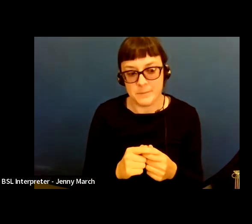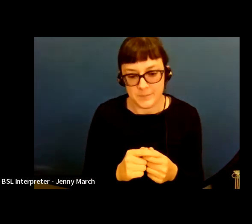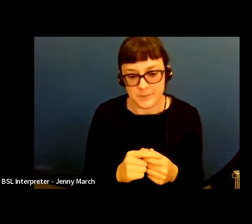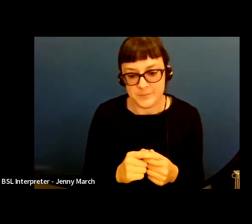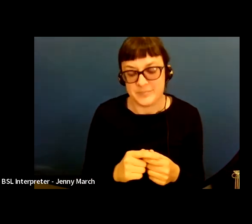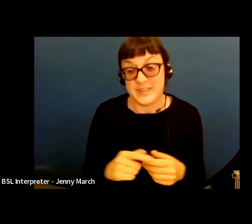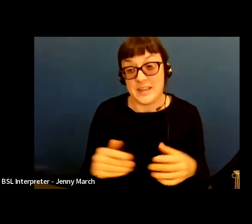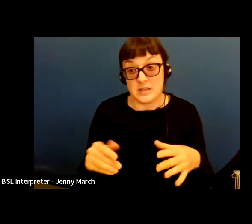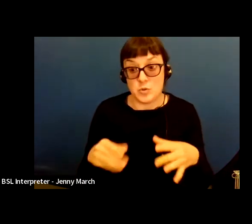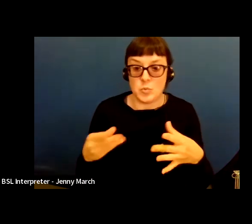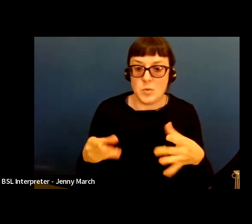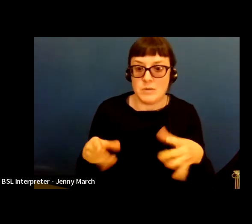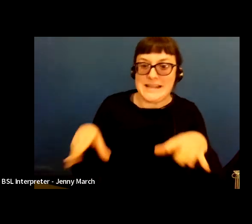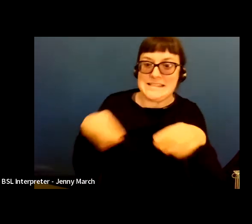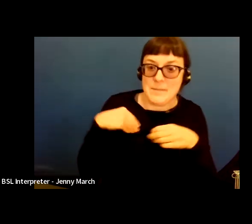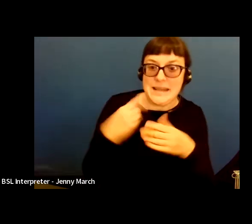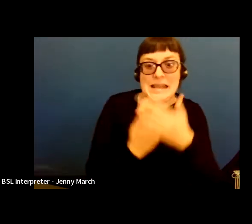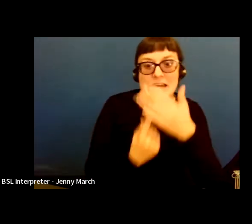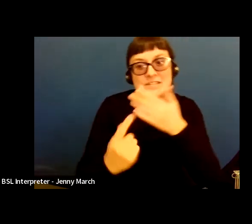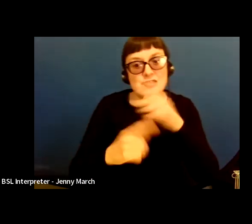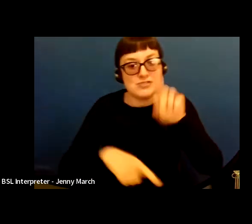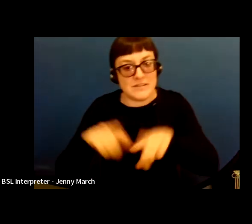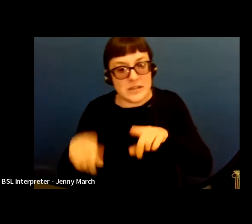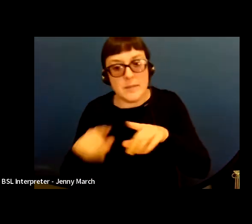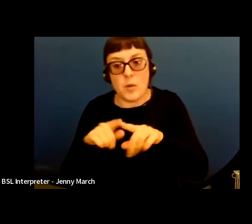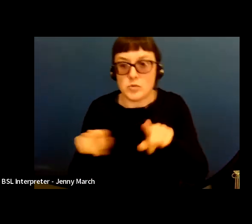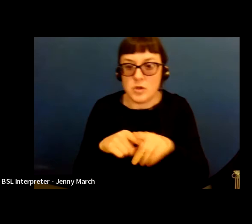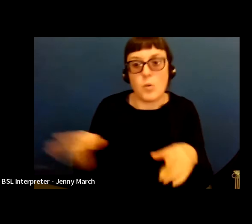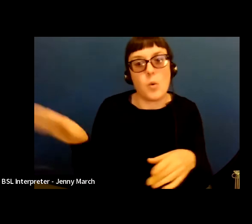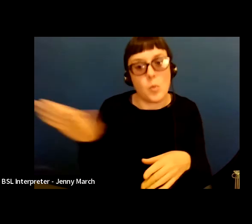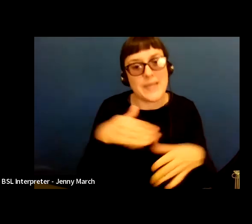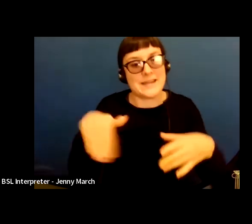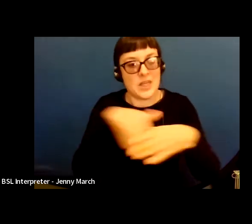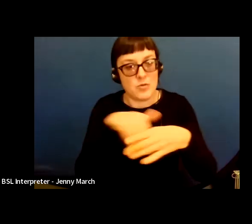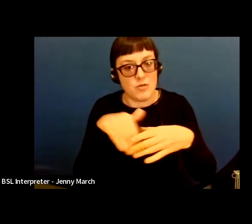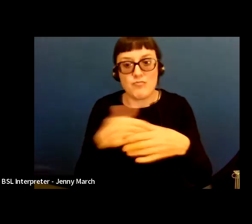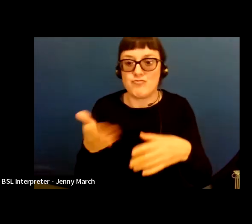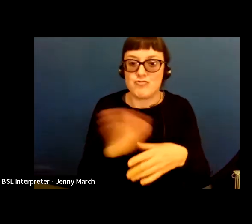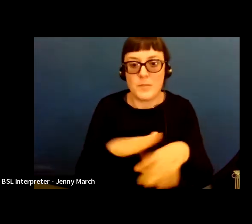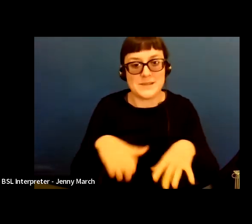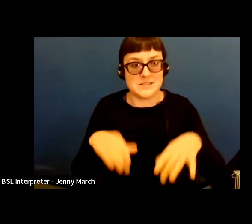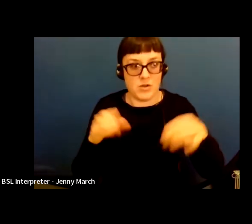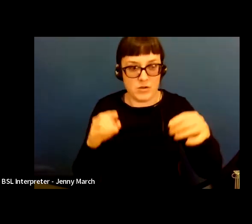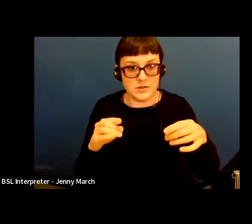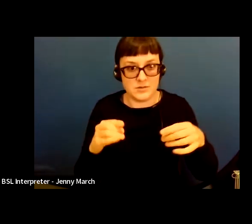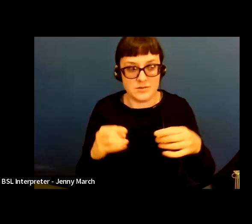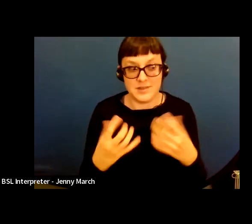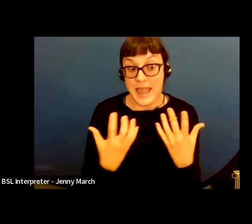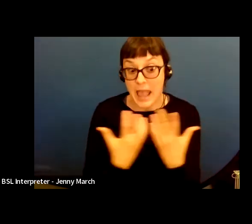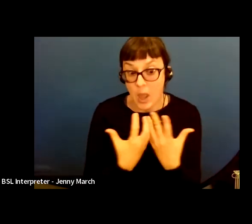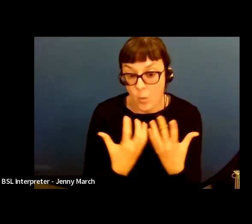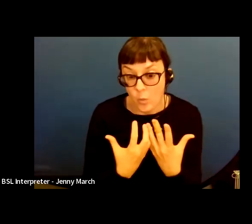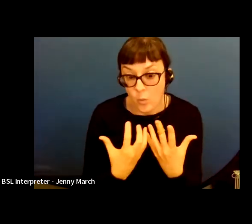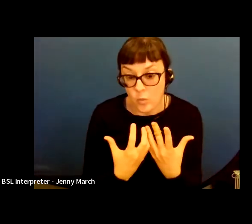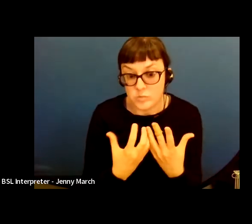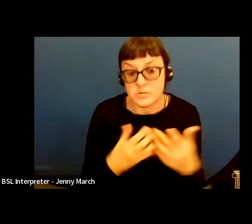are inclusive of individual differences at the outset. One of the key enablers to addressing these disparities, supporting the removal